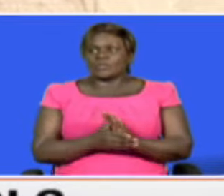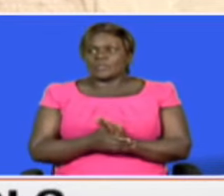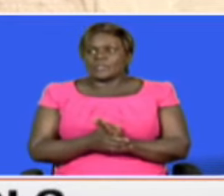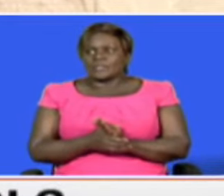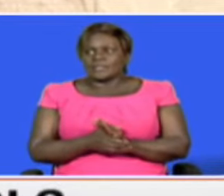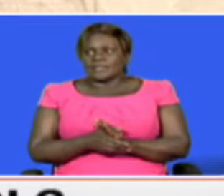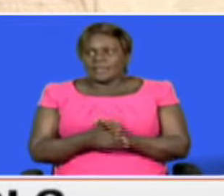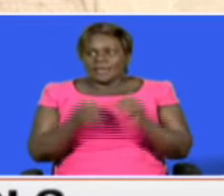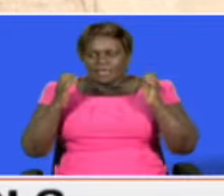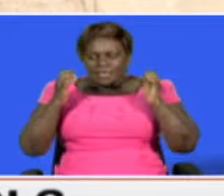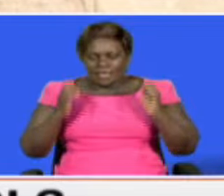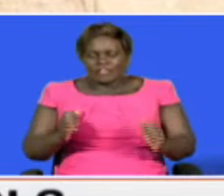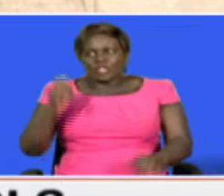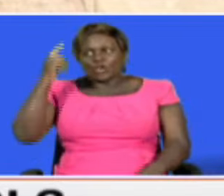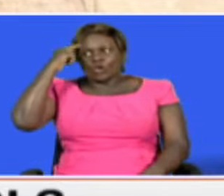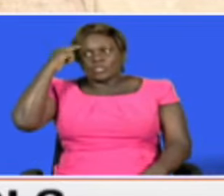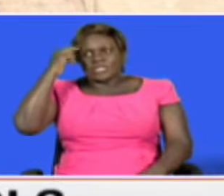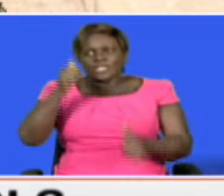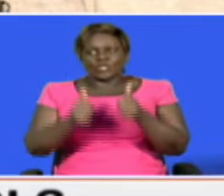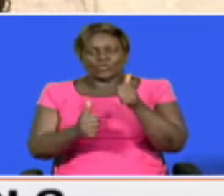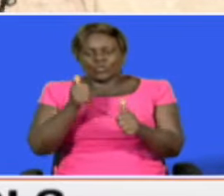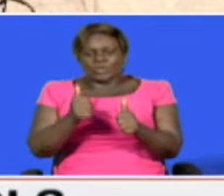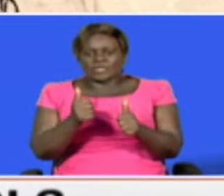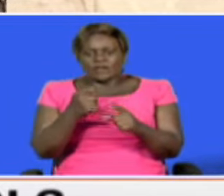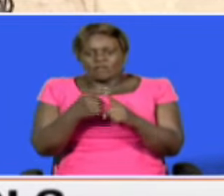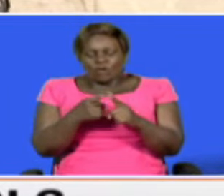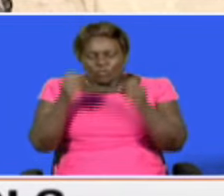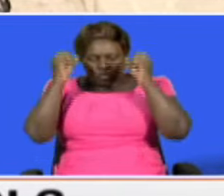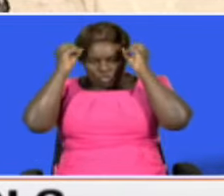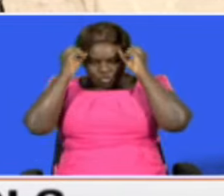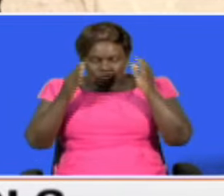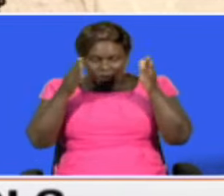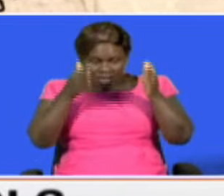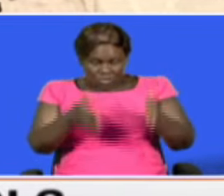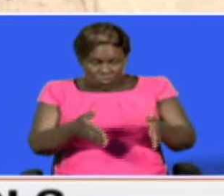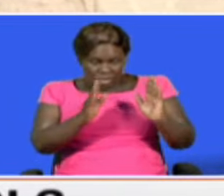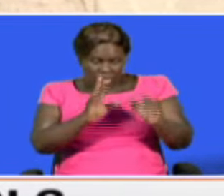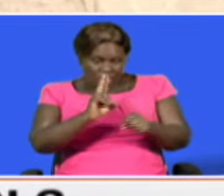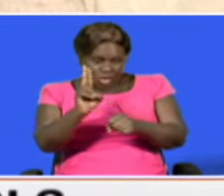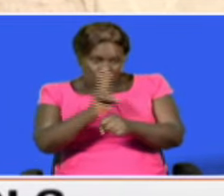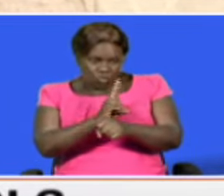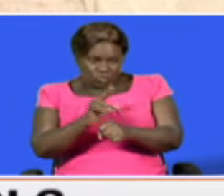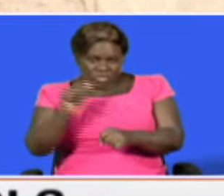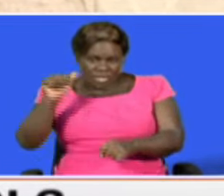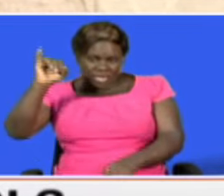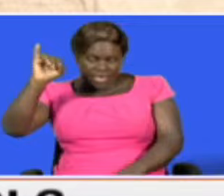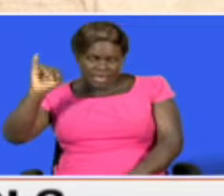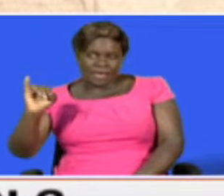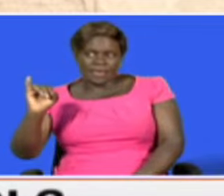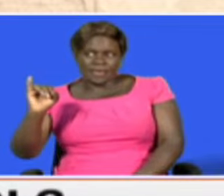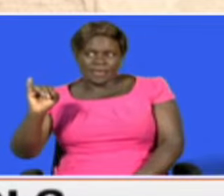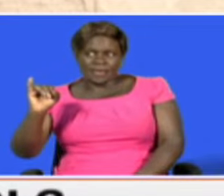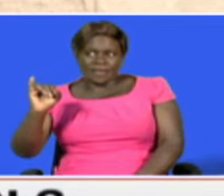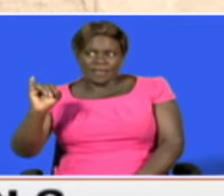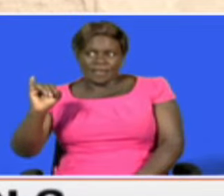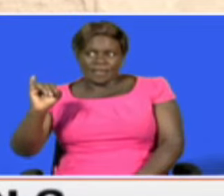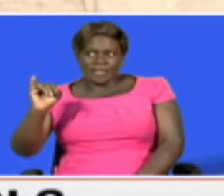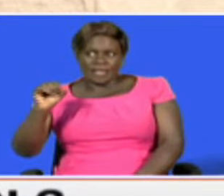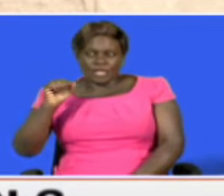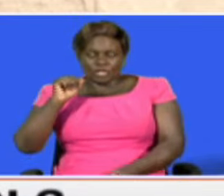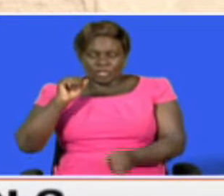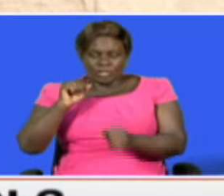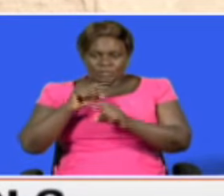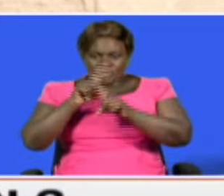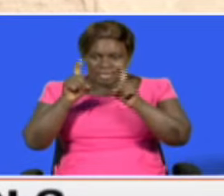And what are the ethical considerations? Also, from a student's perspective, should they use artificial intelligence for their